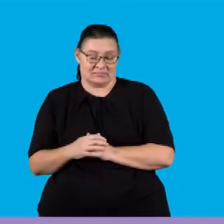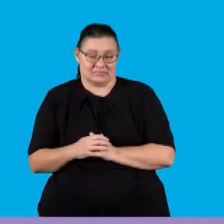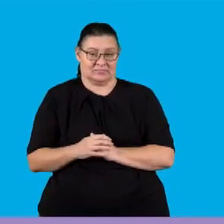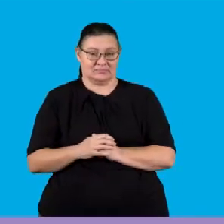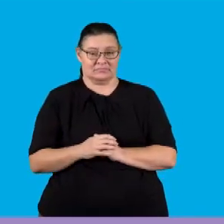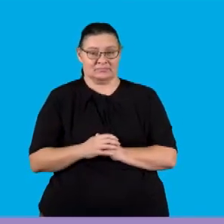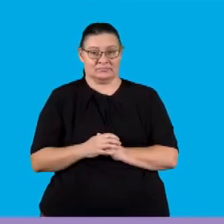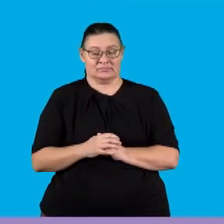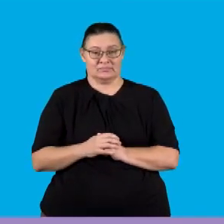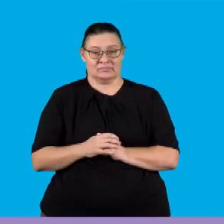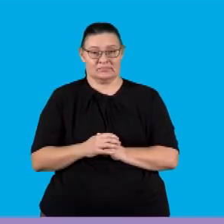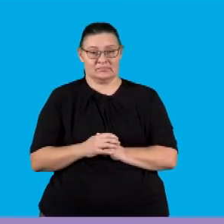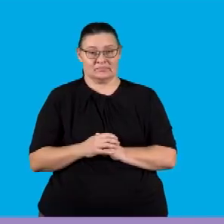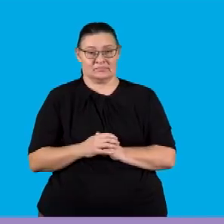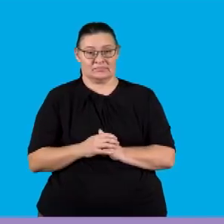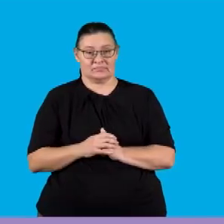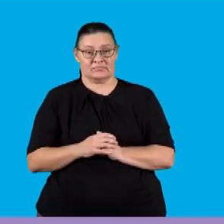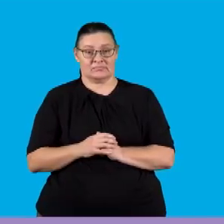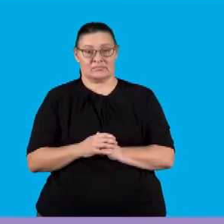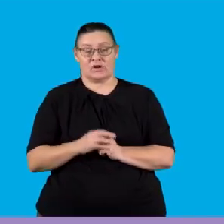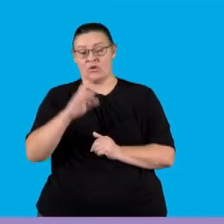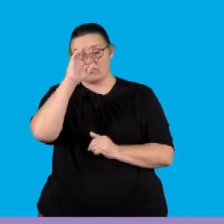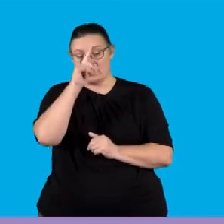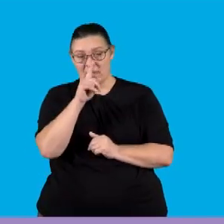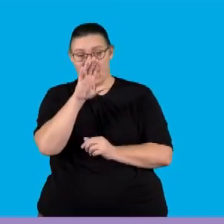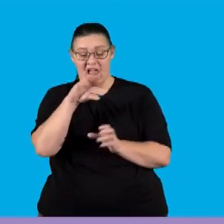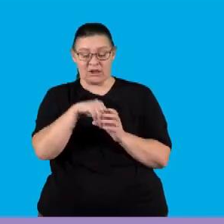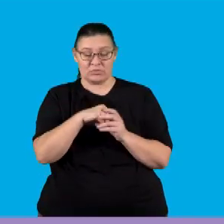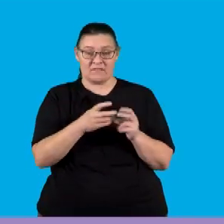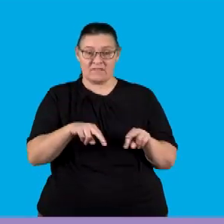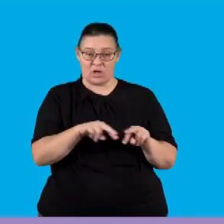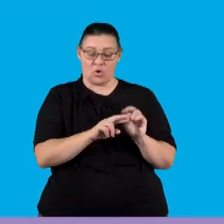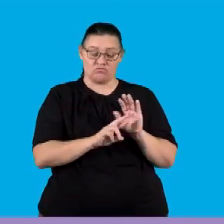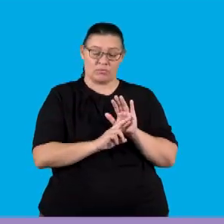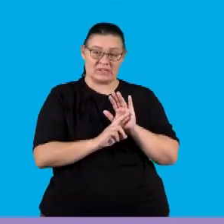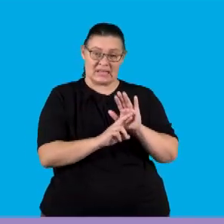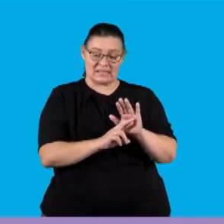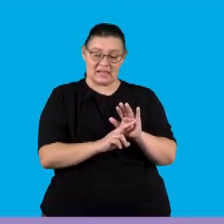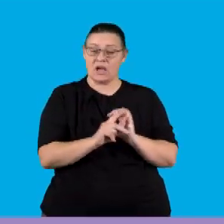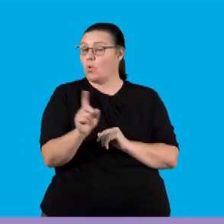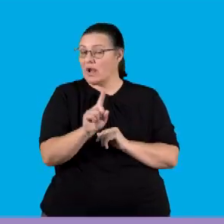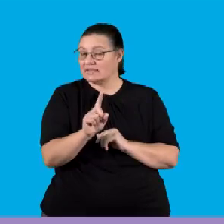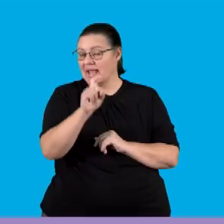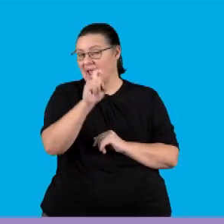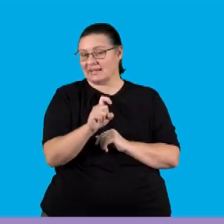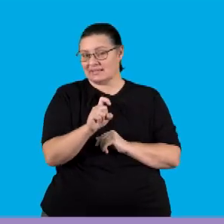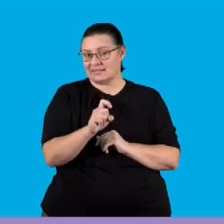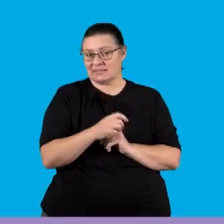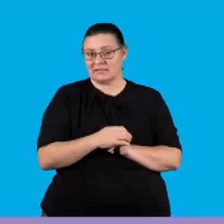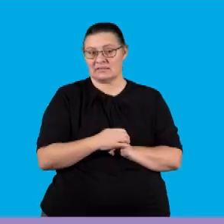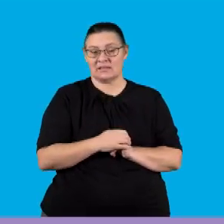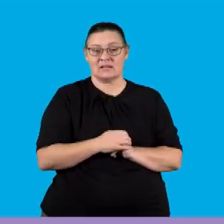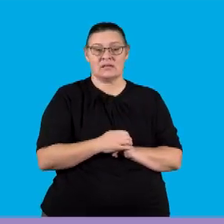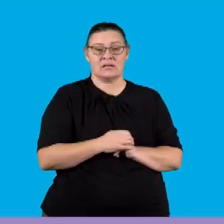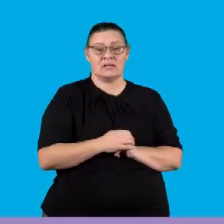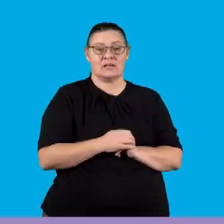input value, or the input value being multiplied by that 5? Remember, our input value is represented using an x. So